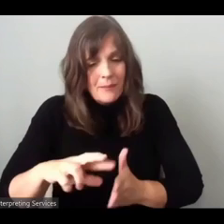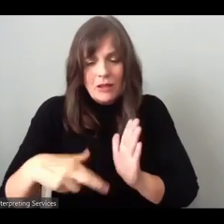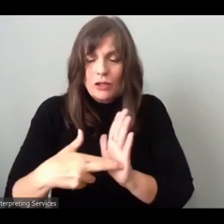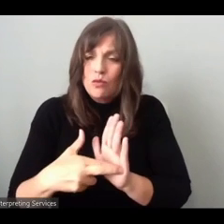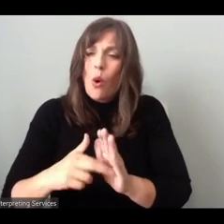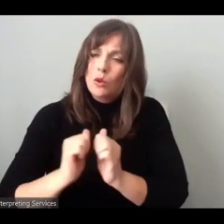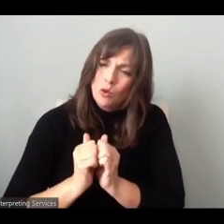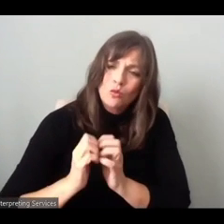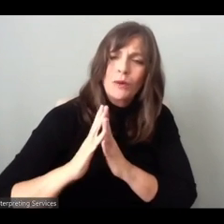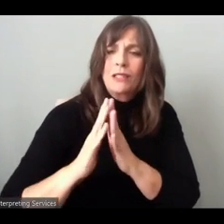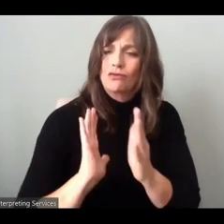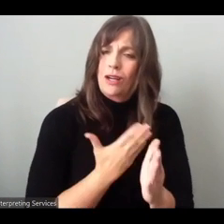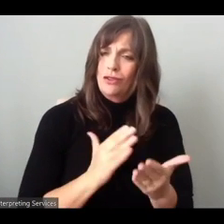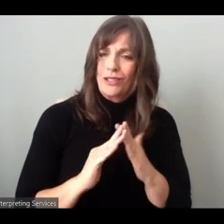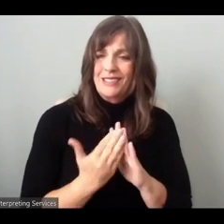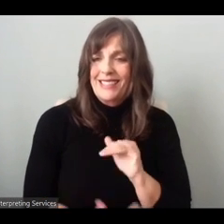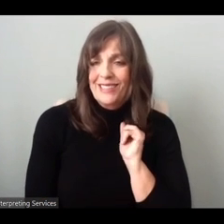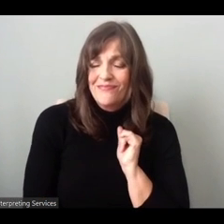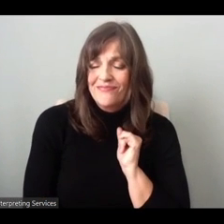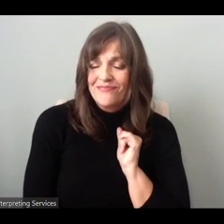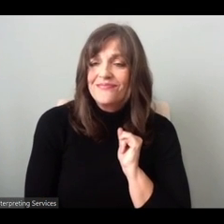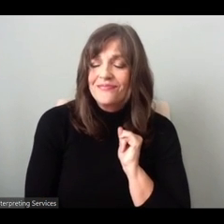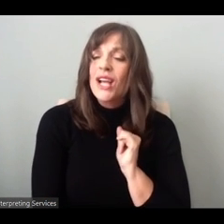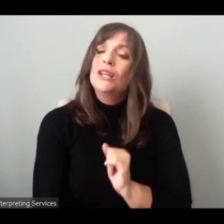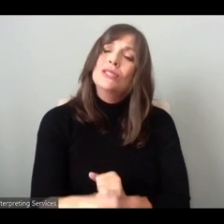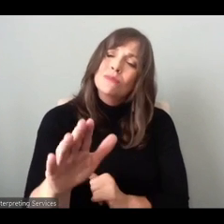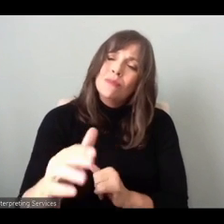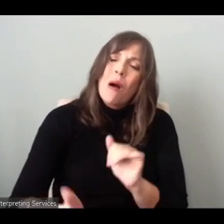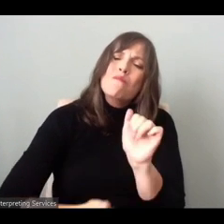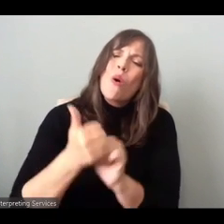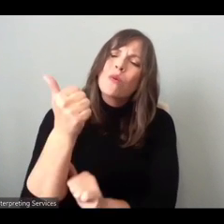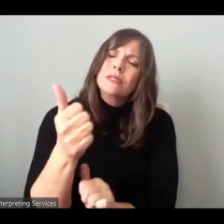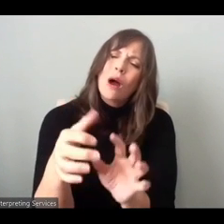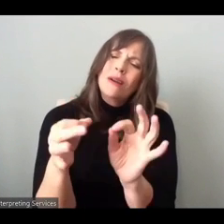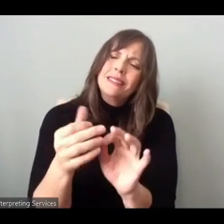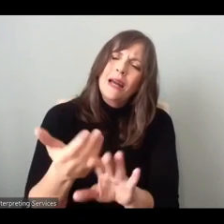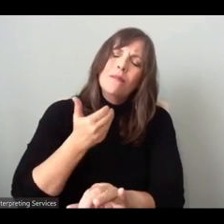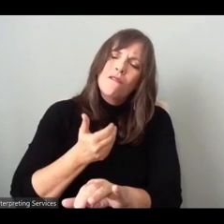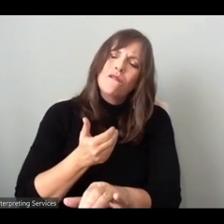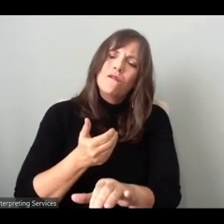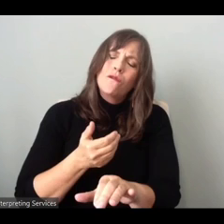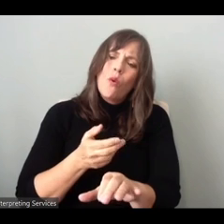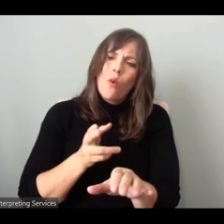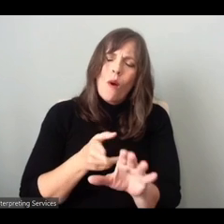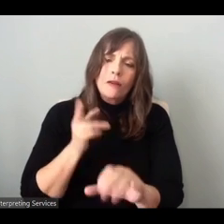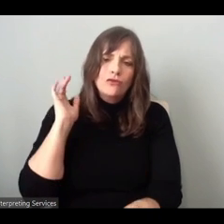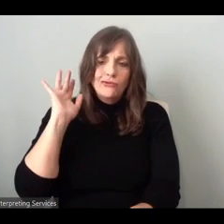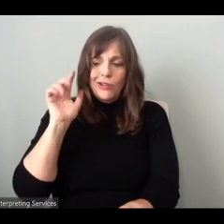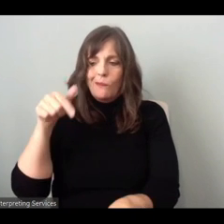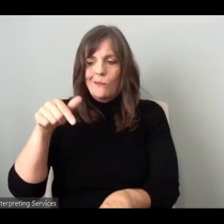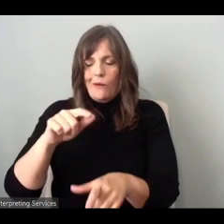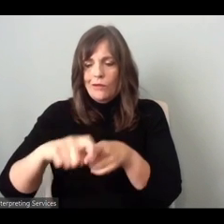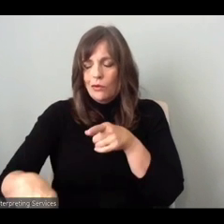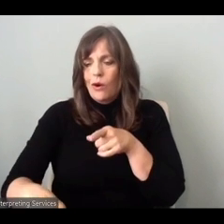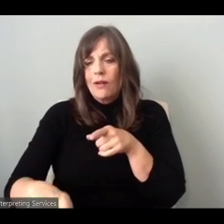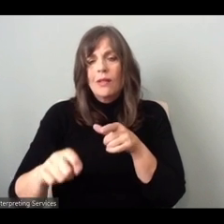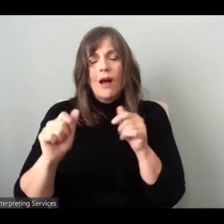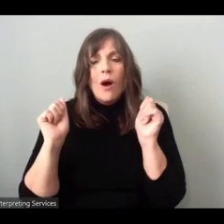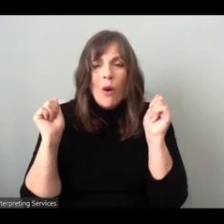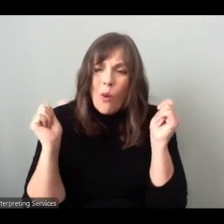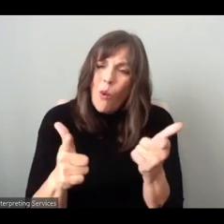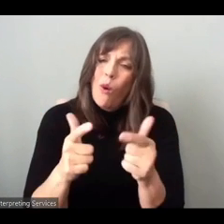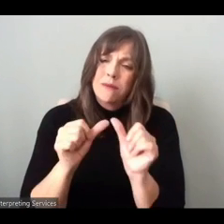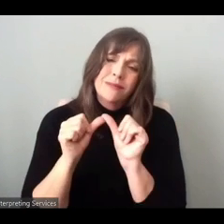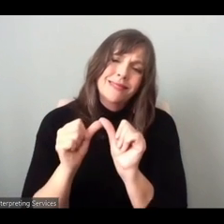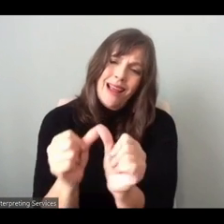city. But mostly I just want to say before I jump off that I hope everyone is staying safe.